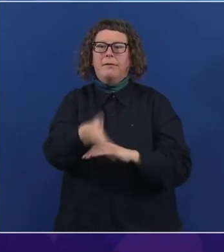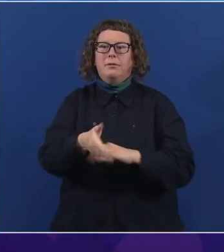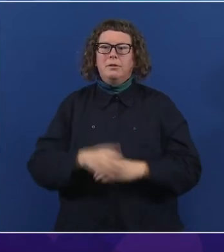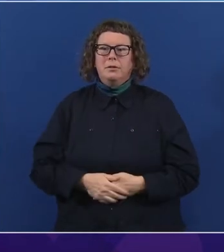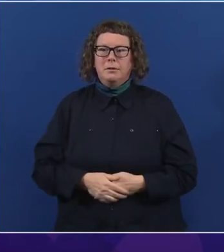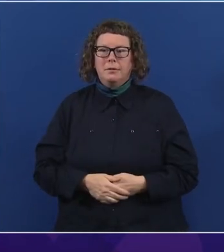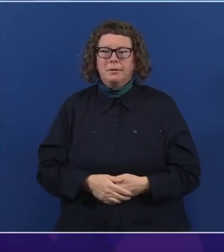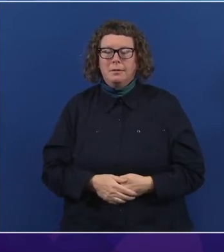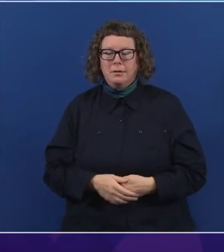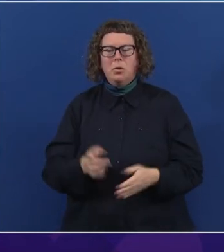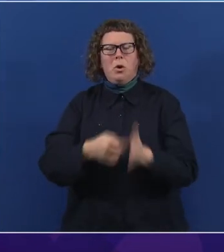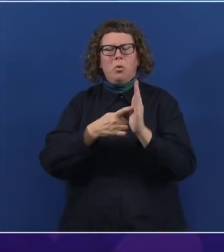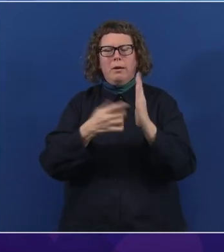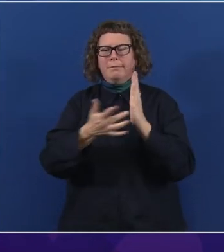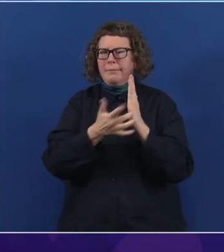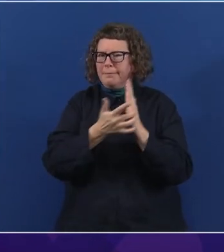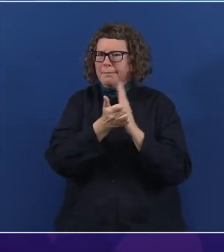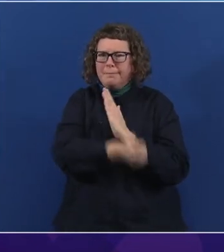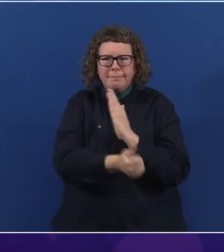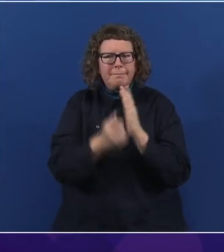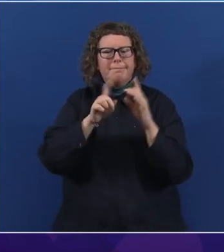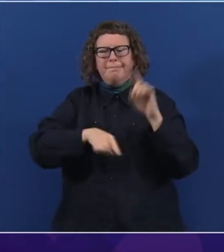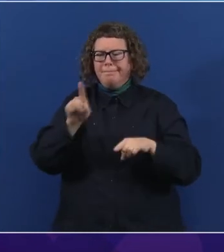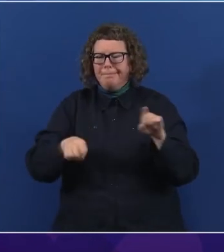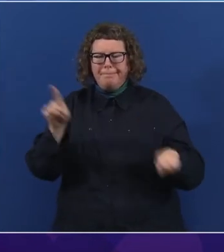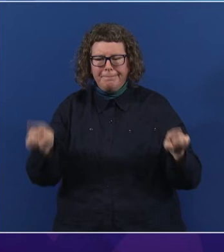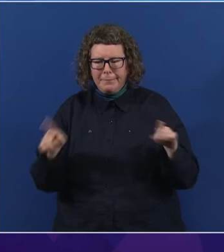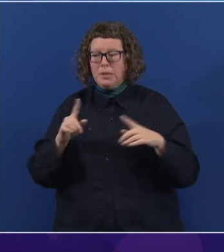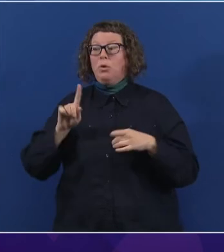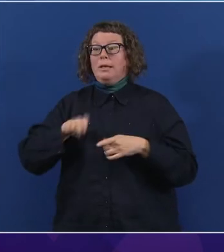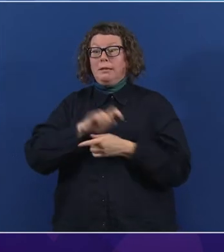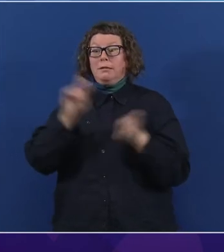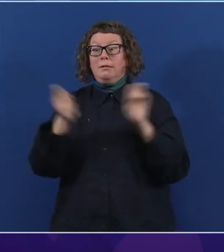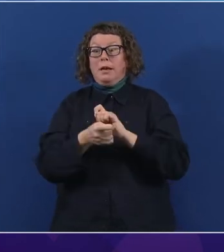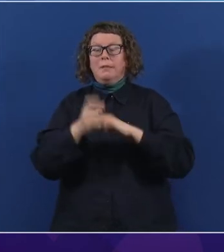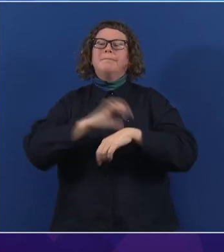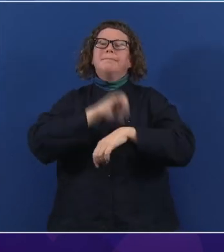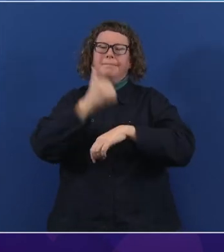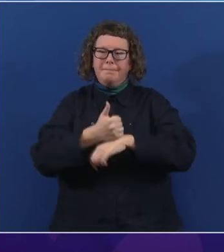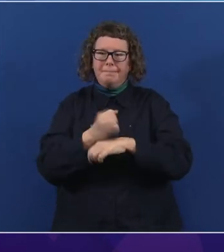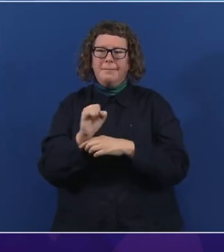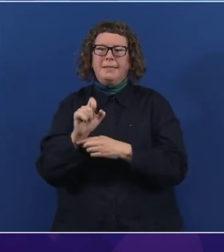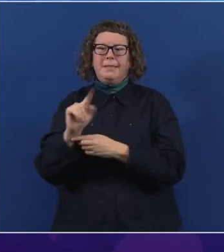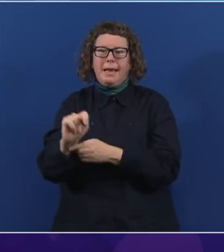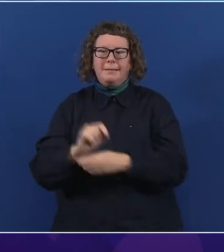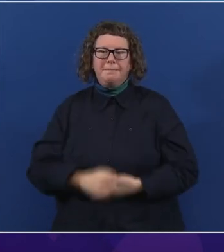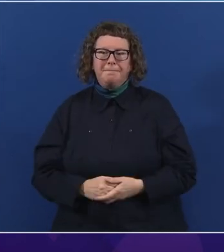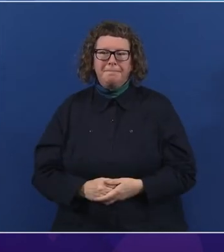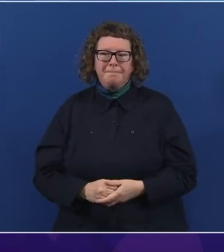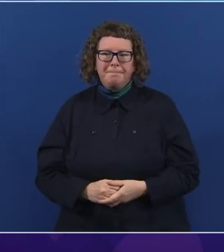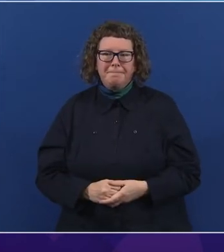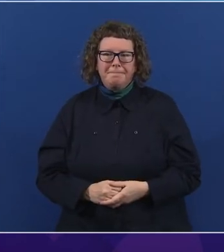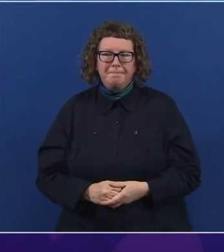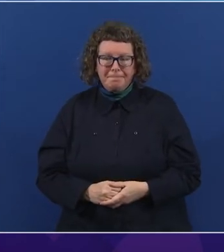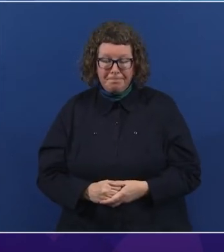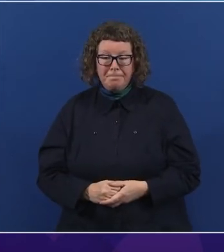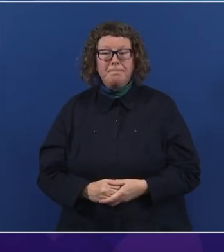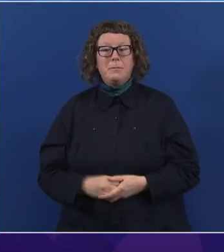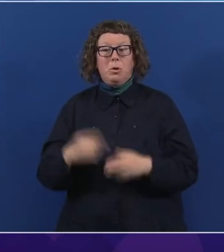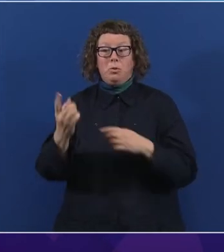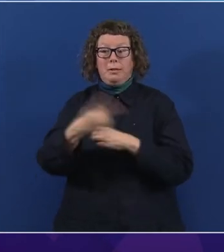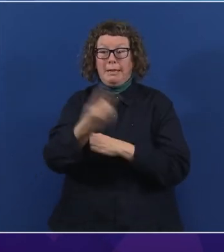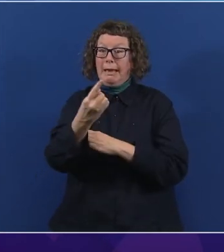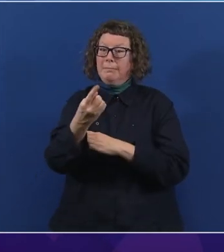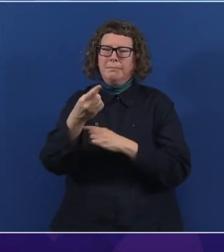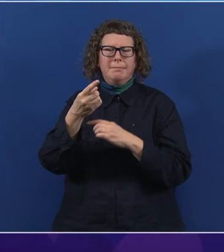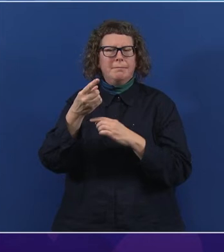and technical skills for industries that needed to change with the times. In some ways, this is similar to where we're at